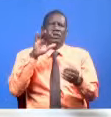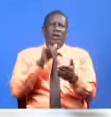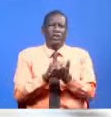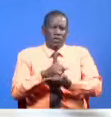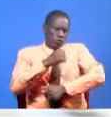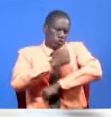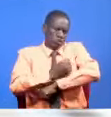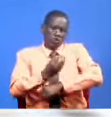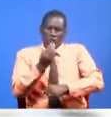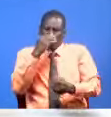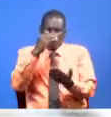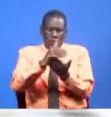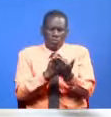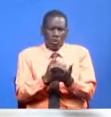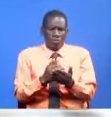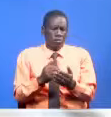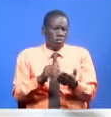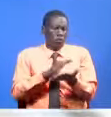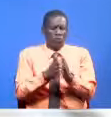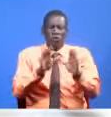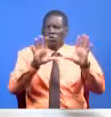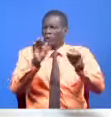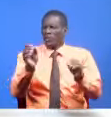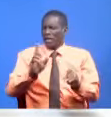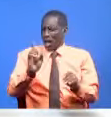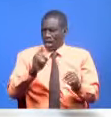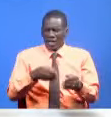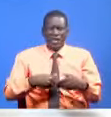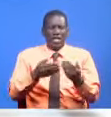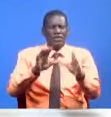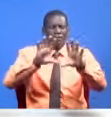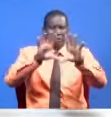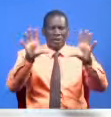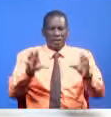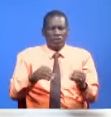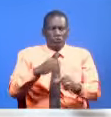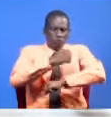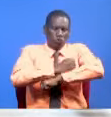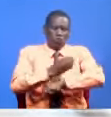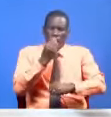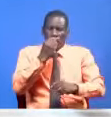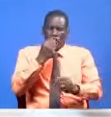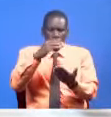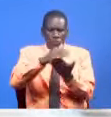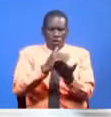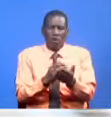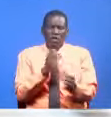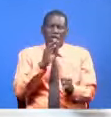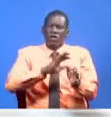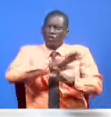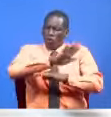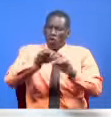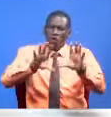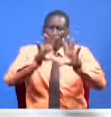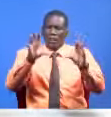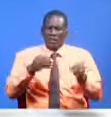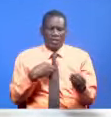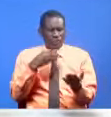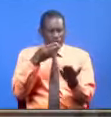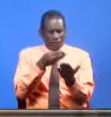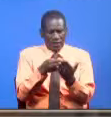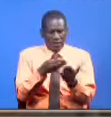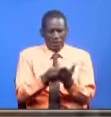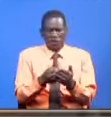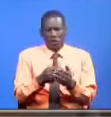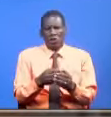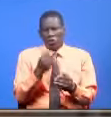feeding program haitakuwa na budget. Kama hizo budget zingine zitakuwa na pesa, kwa nini school feeding program haitakuwa na budget?